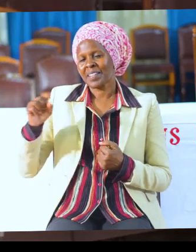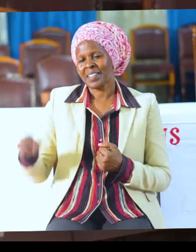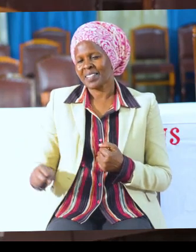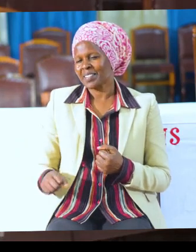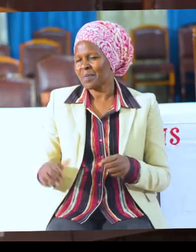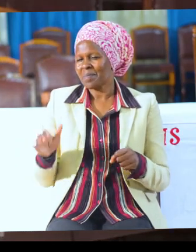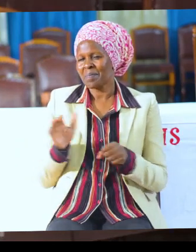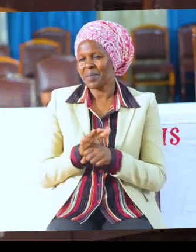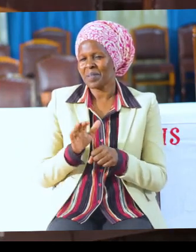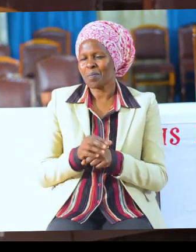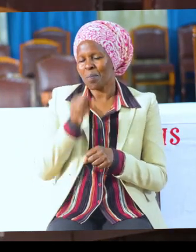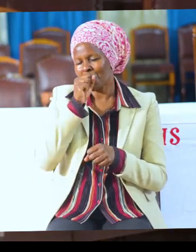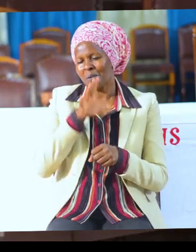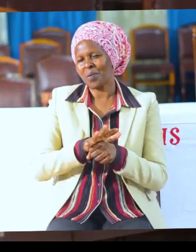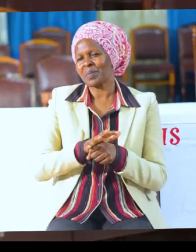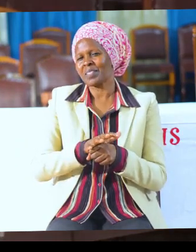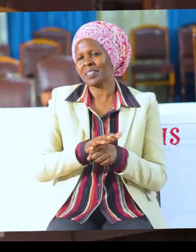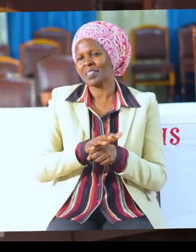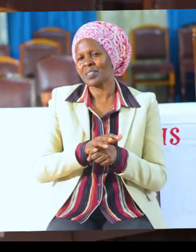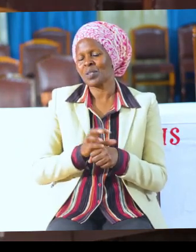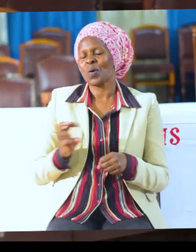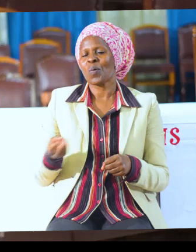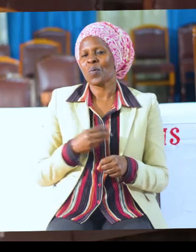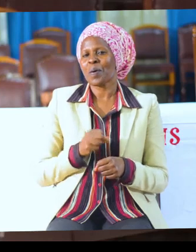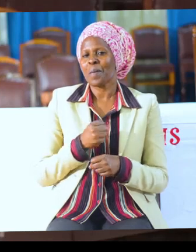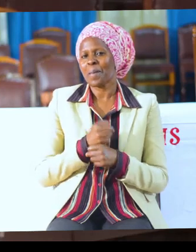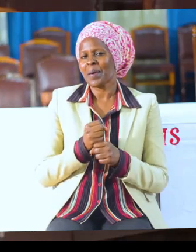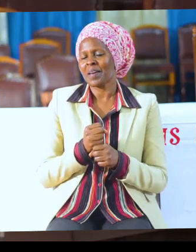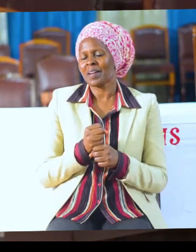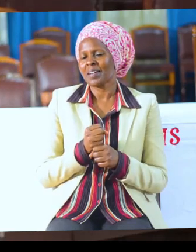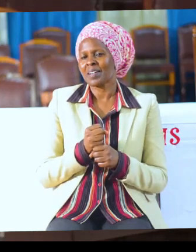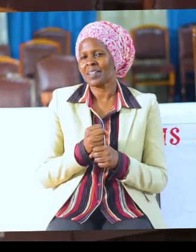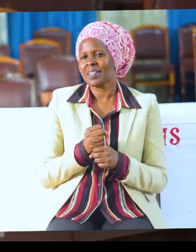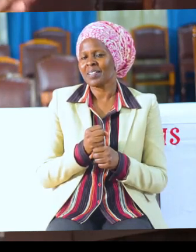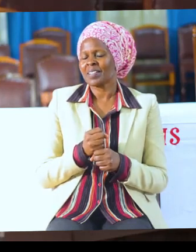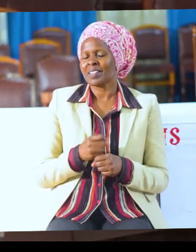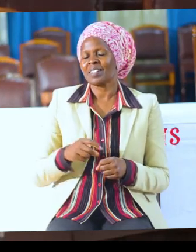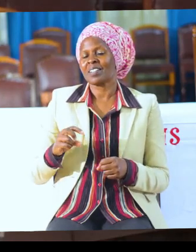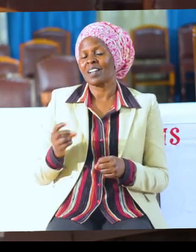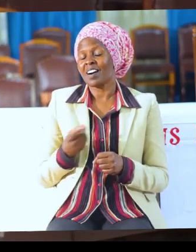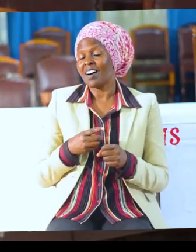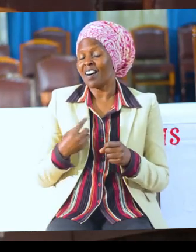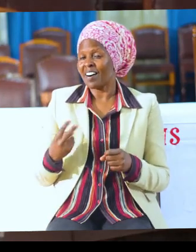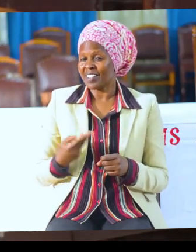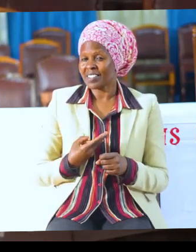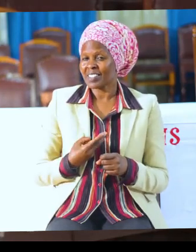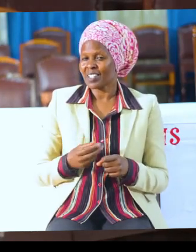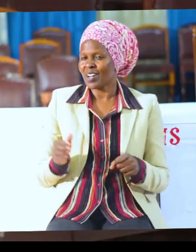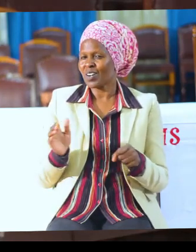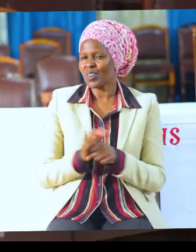Yes, there are many promises that we have made. Like us, there are a lot of